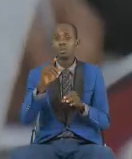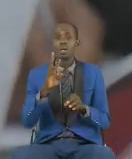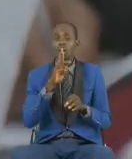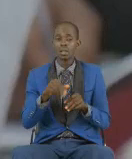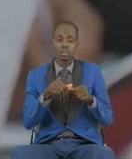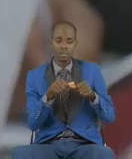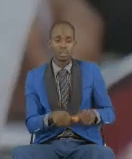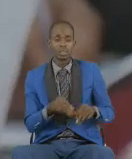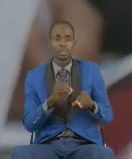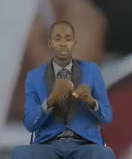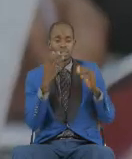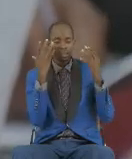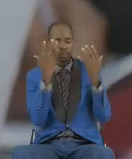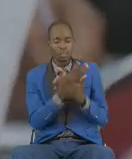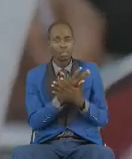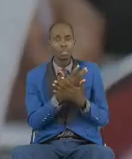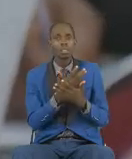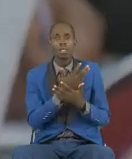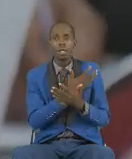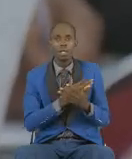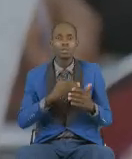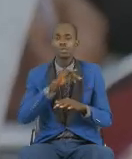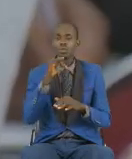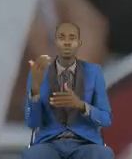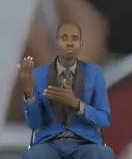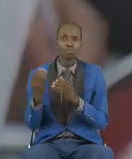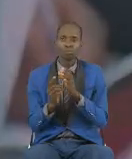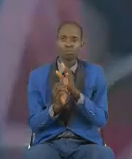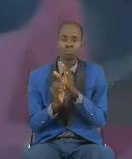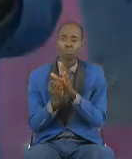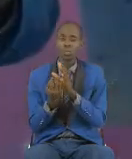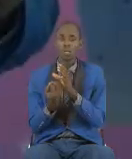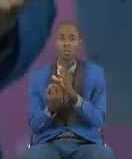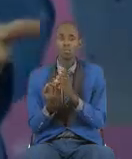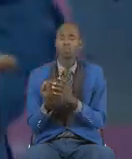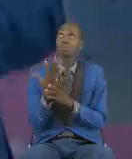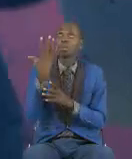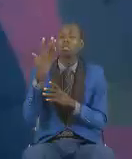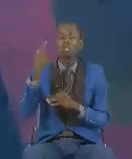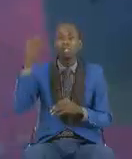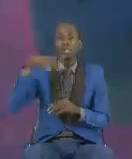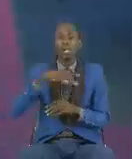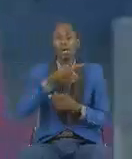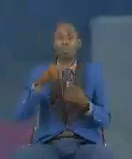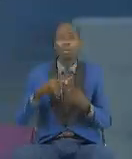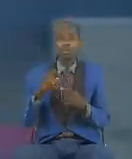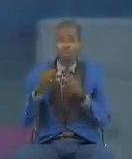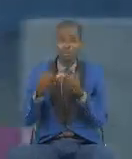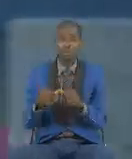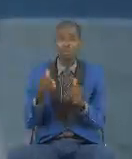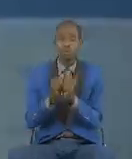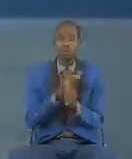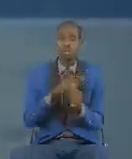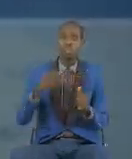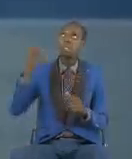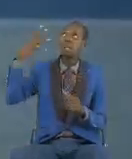where to turn on the light. It's at the wall there. Just click it on there, and light will come. Everything you're searching for,